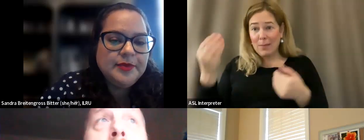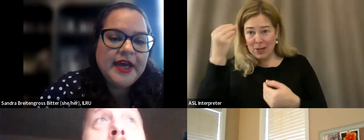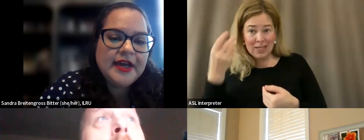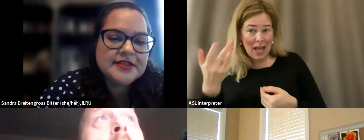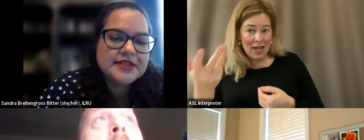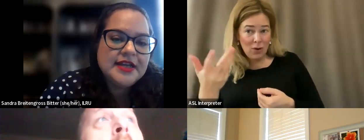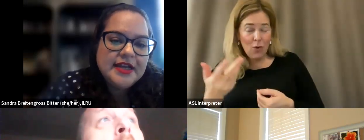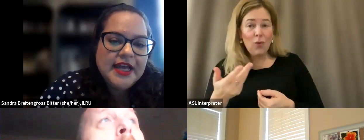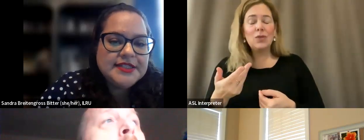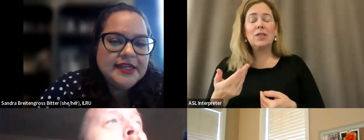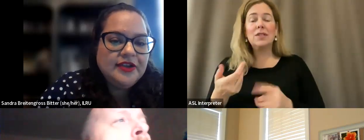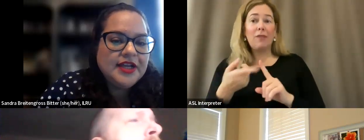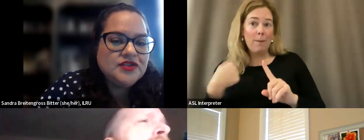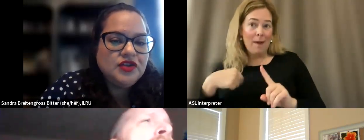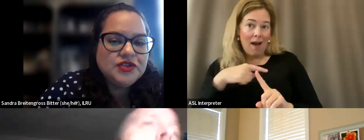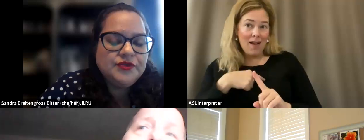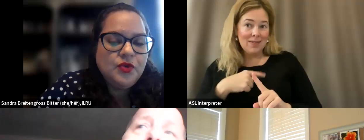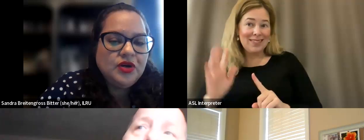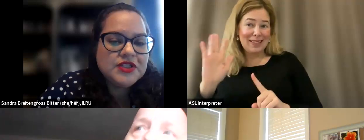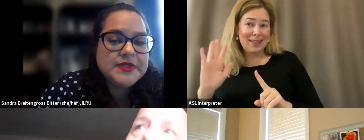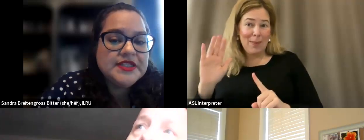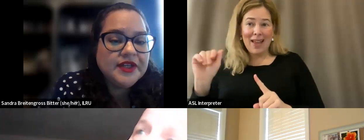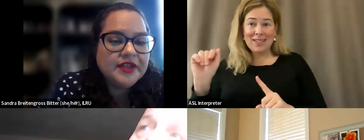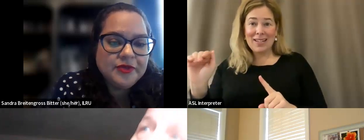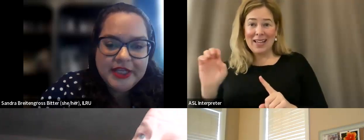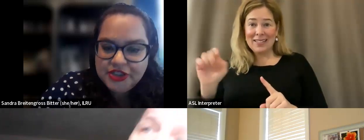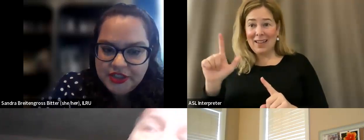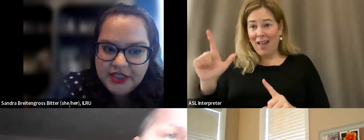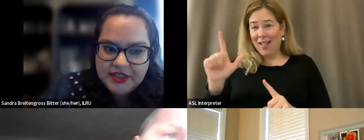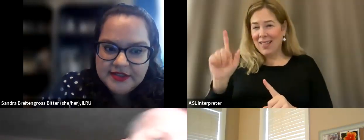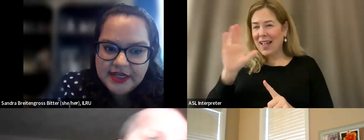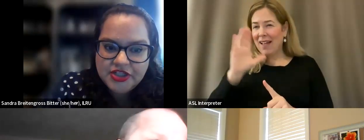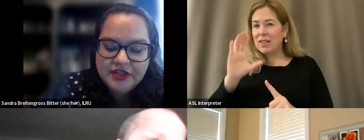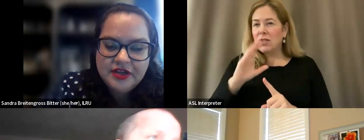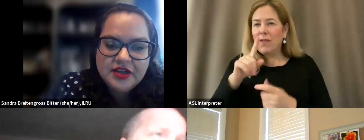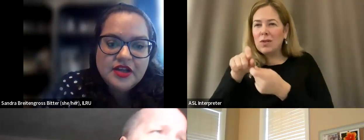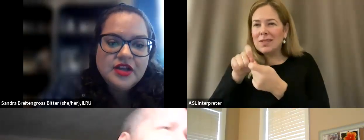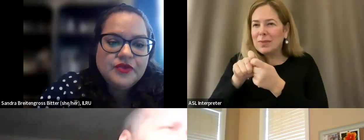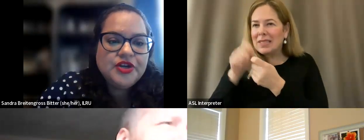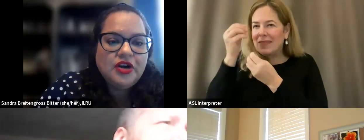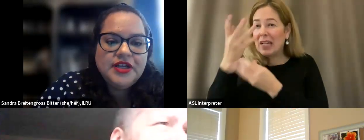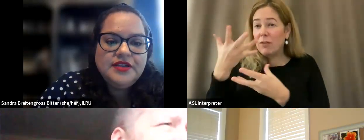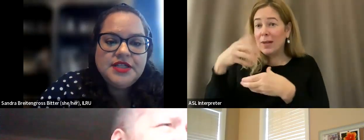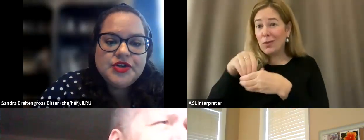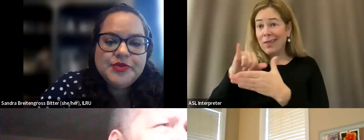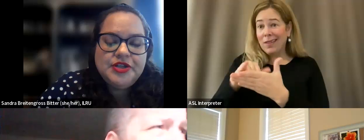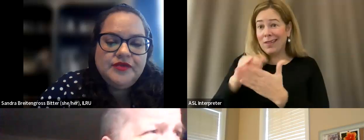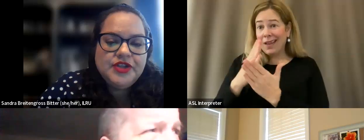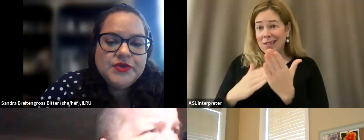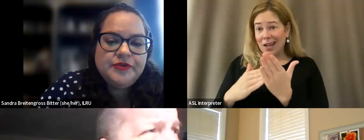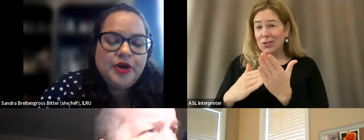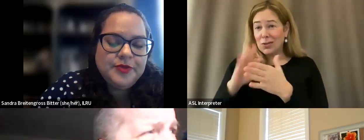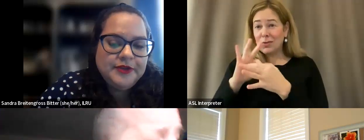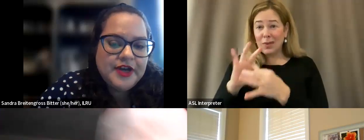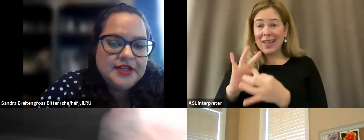that in the past, ACL has looked for specific information in this section regarding the description of